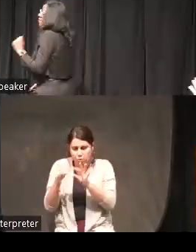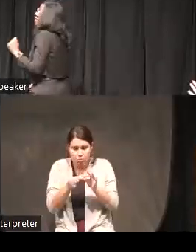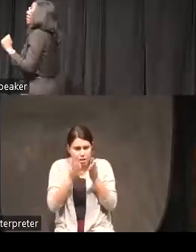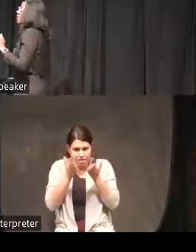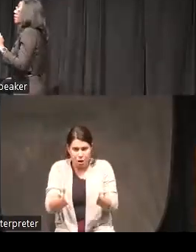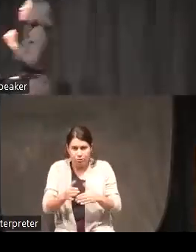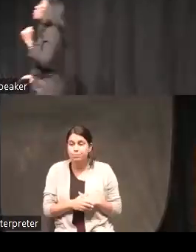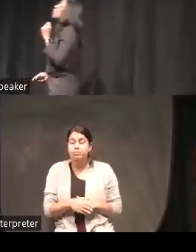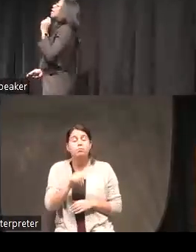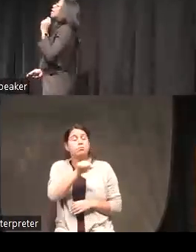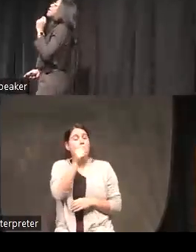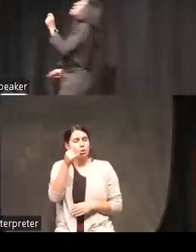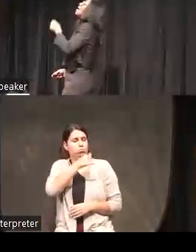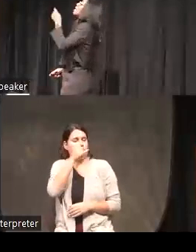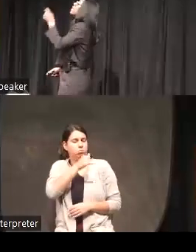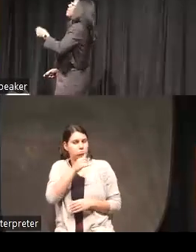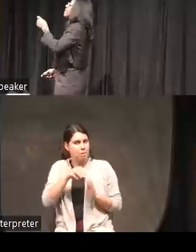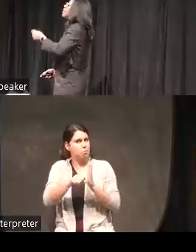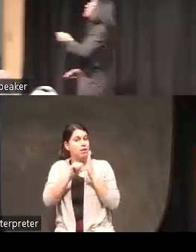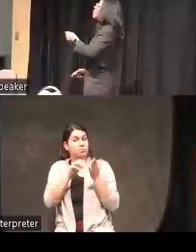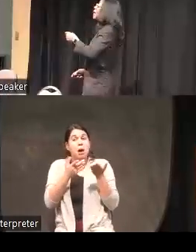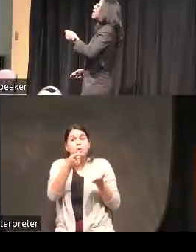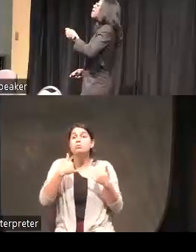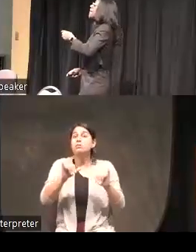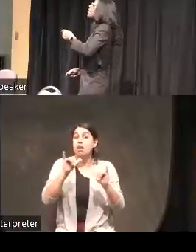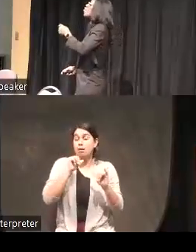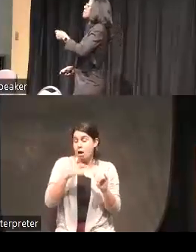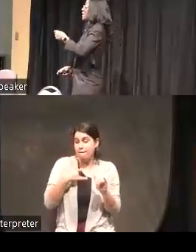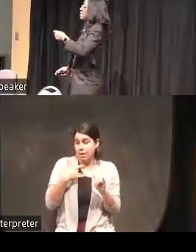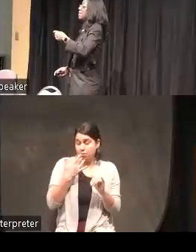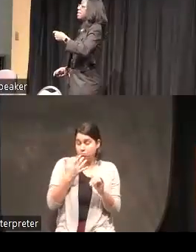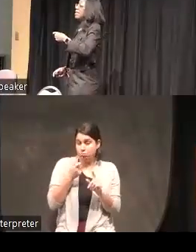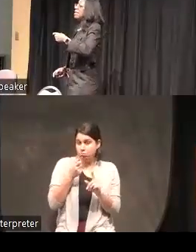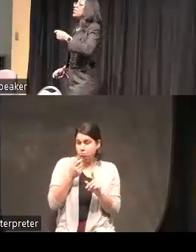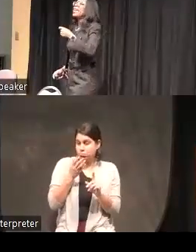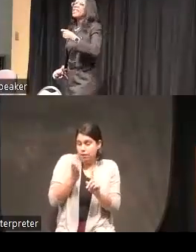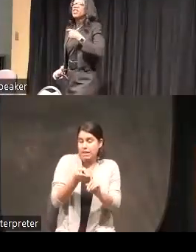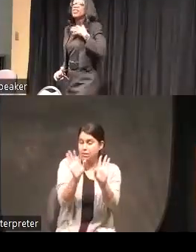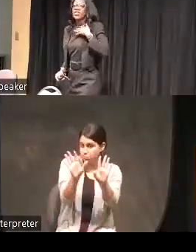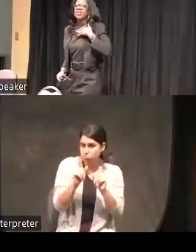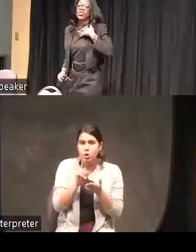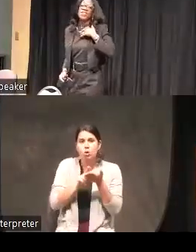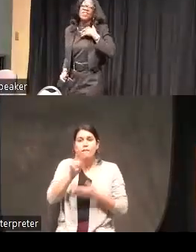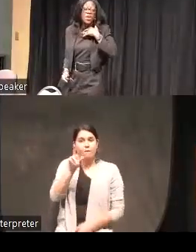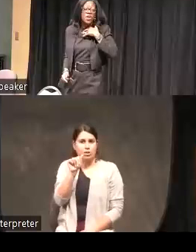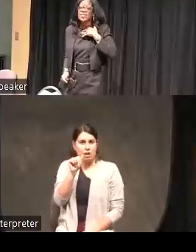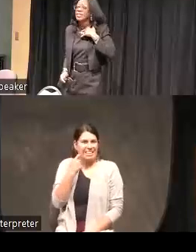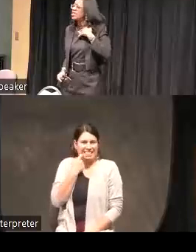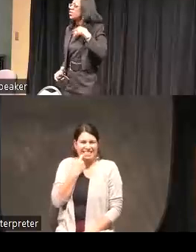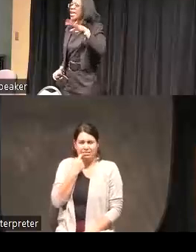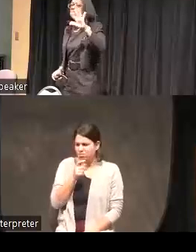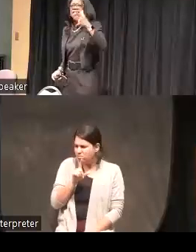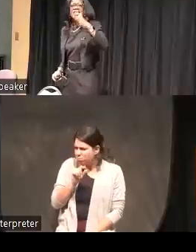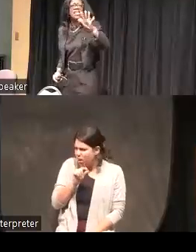impressive studies, if you're not convinced that implicit bias affects treatment, was done out of the University of Virginia very